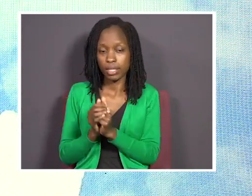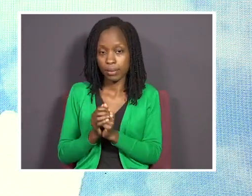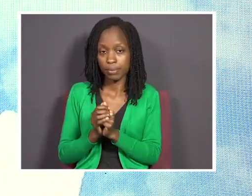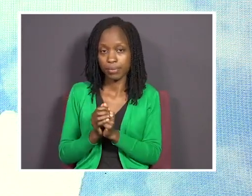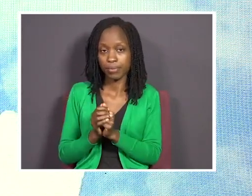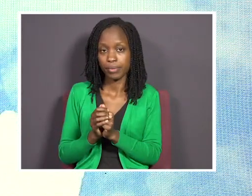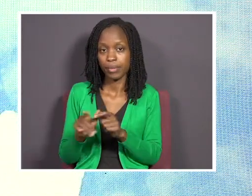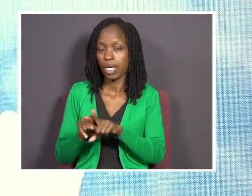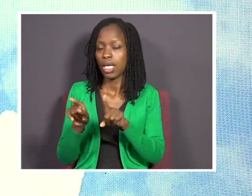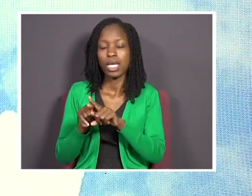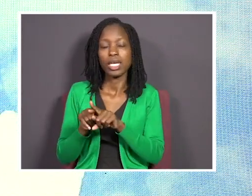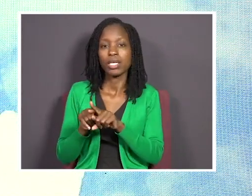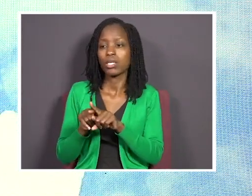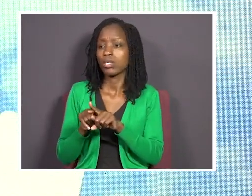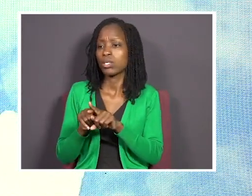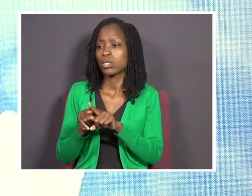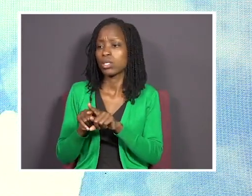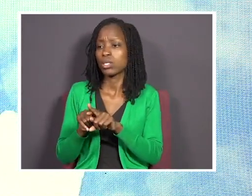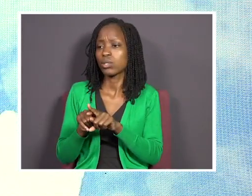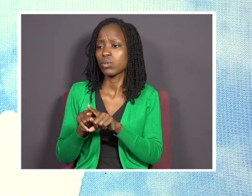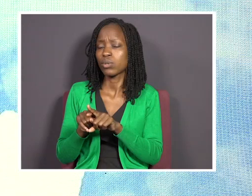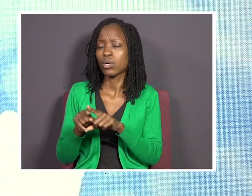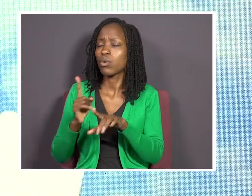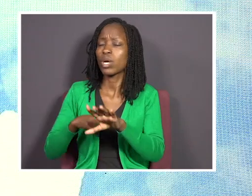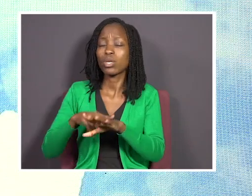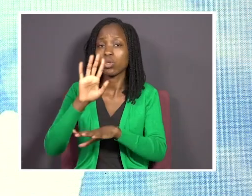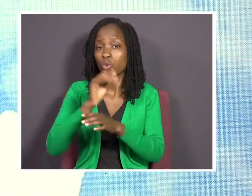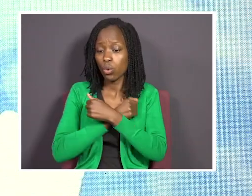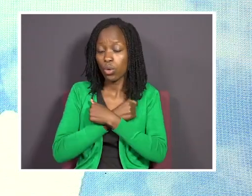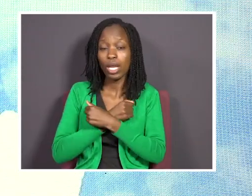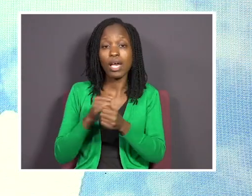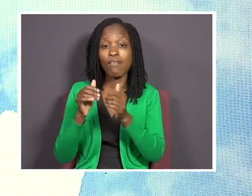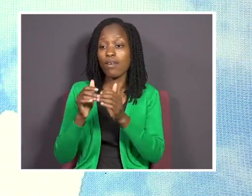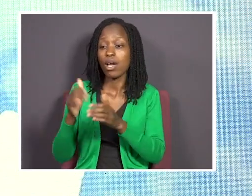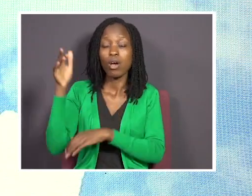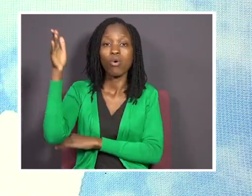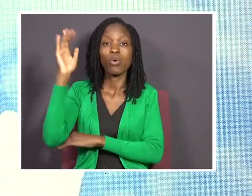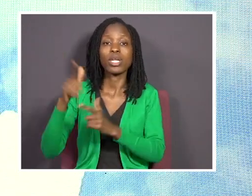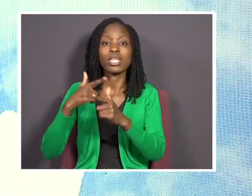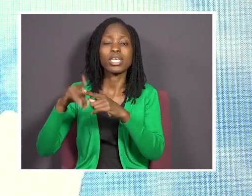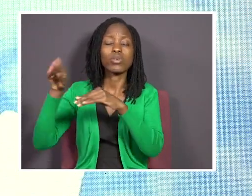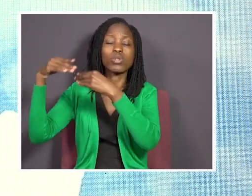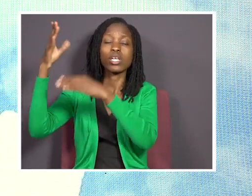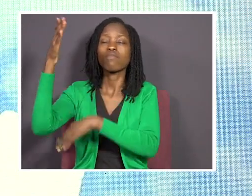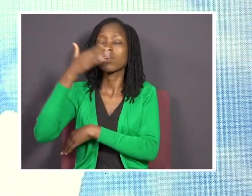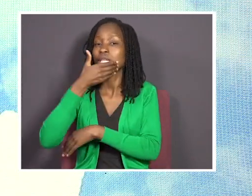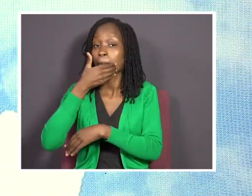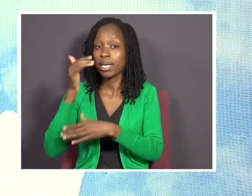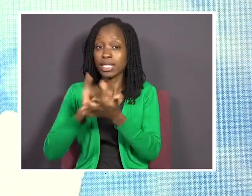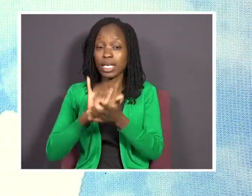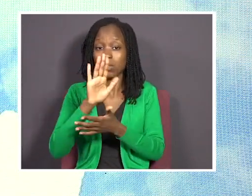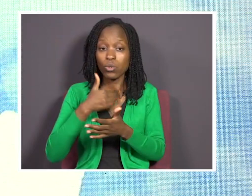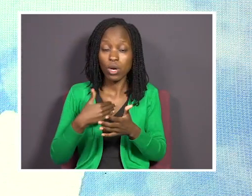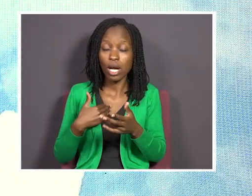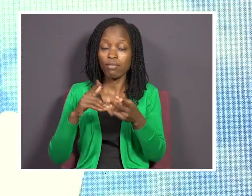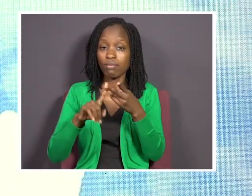It was extravagant. And when you love somebody, when you love God, you will give him the very best that you have.